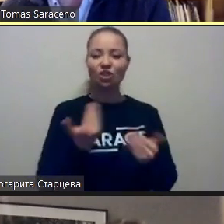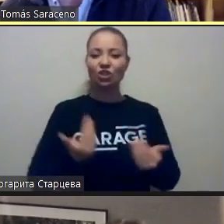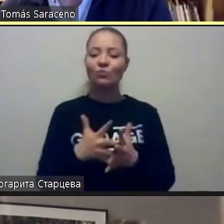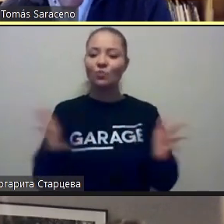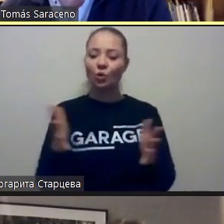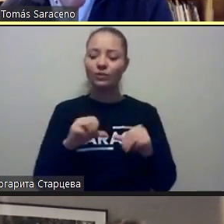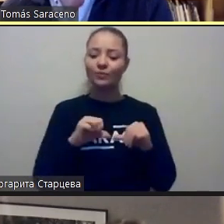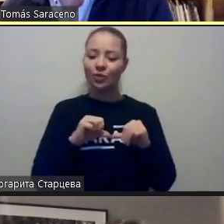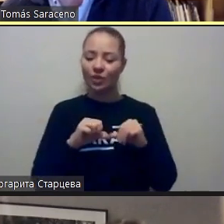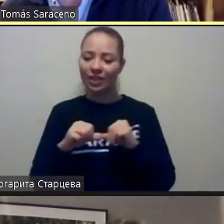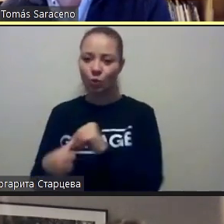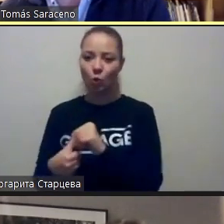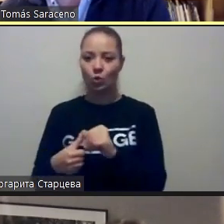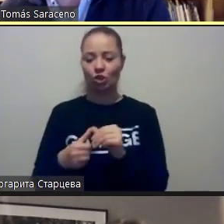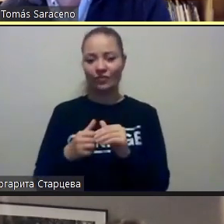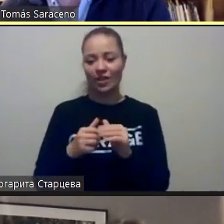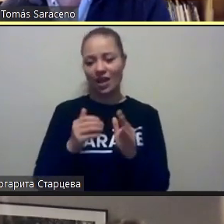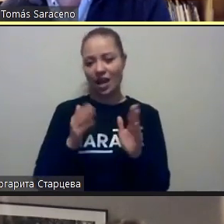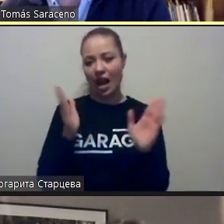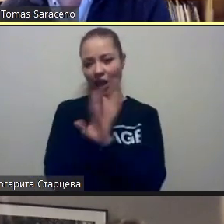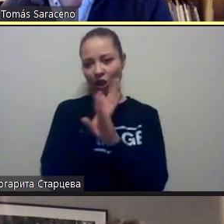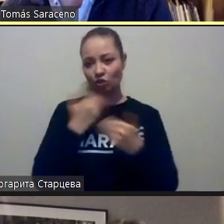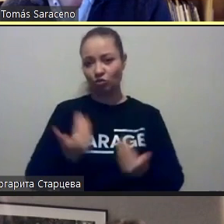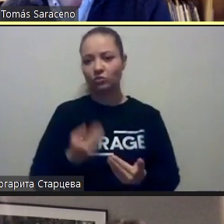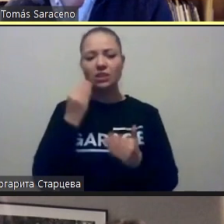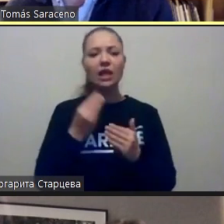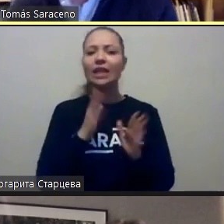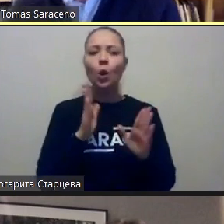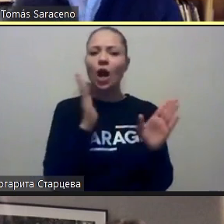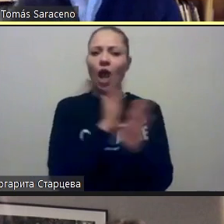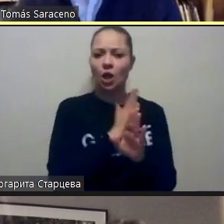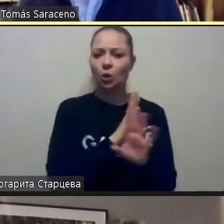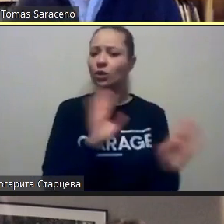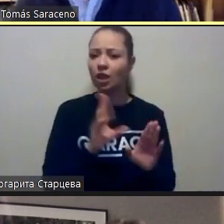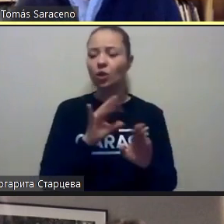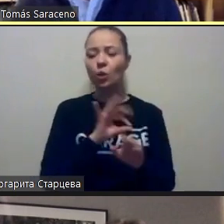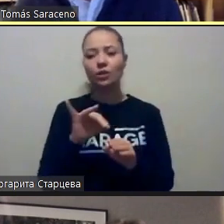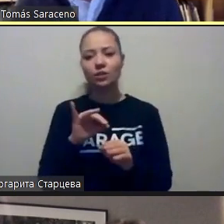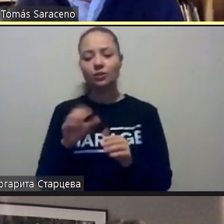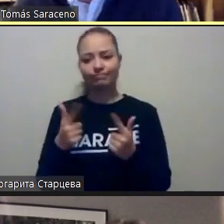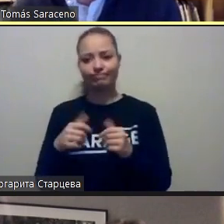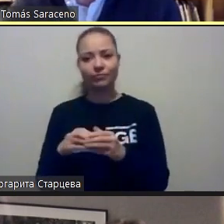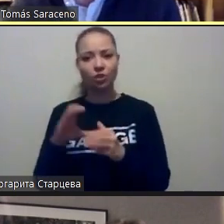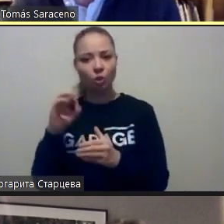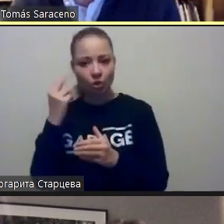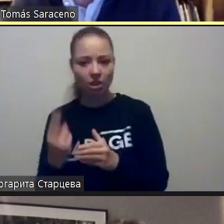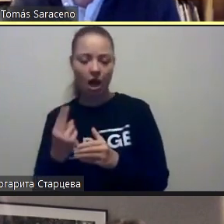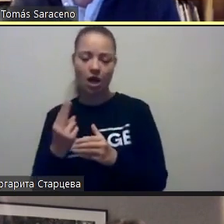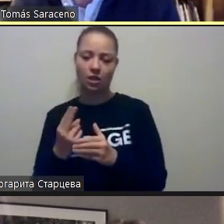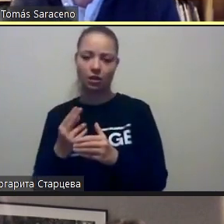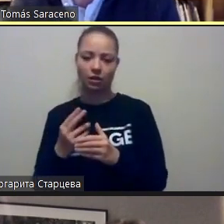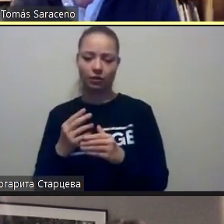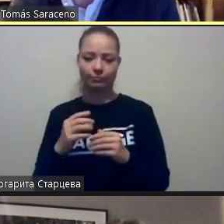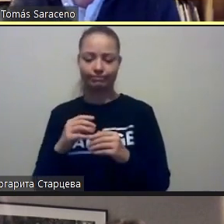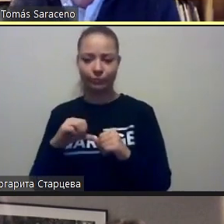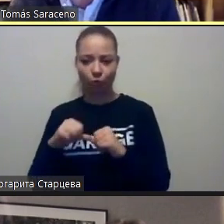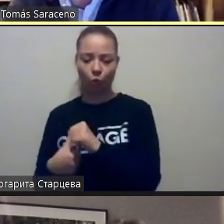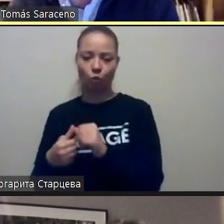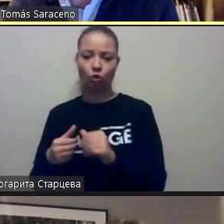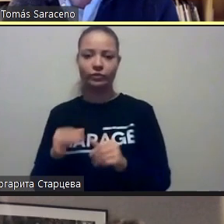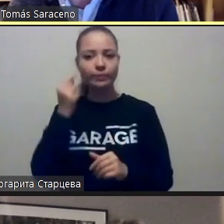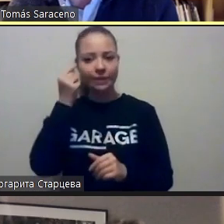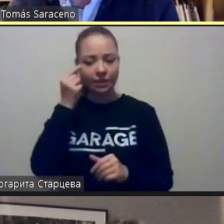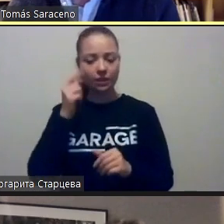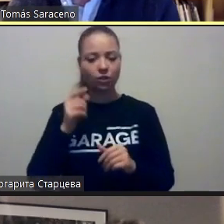environmental ecology, but it's a mental and social ecology. This means we try to, all together to try to invent new rules